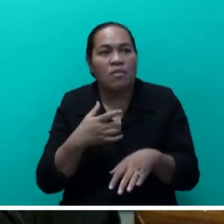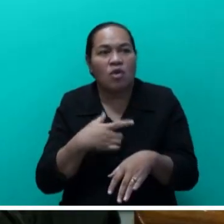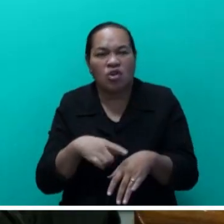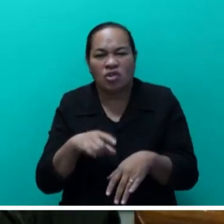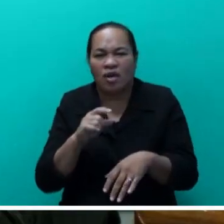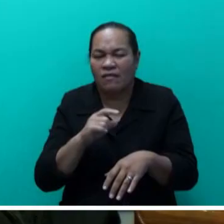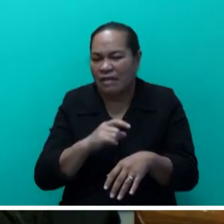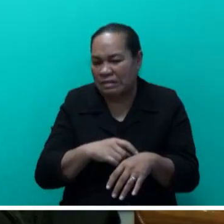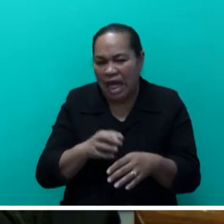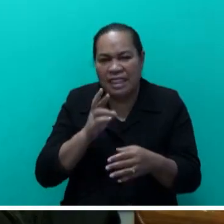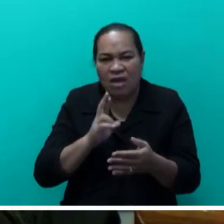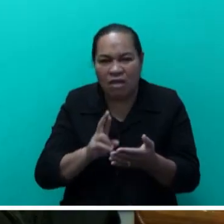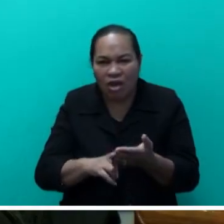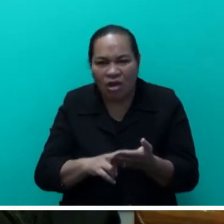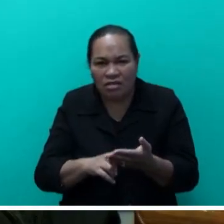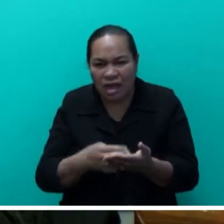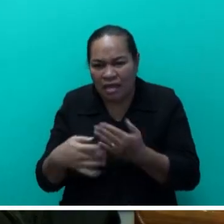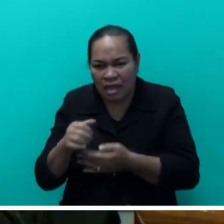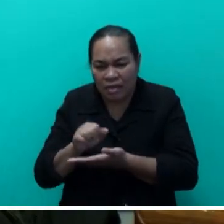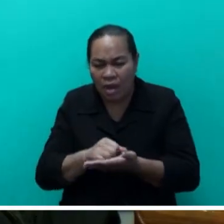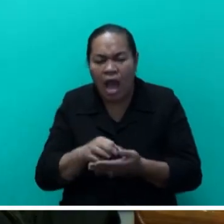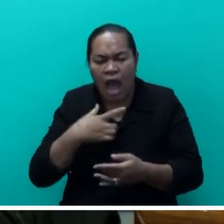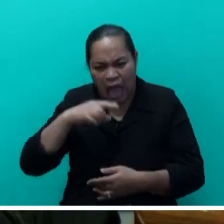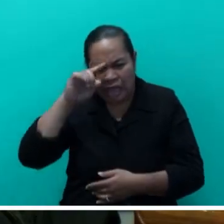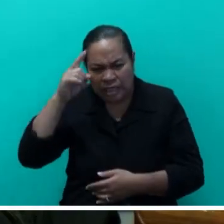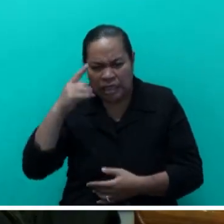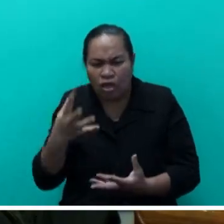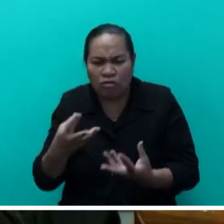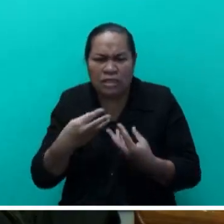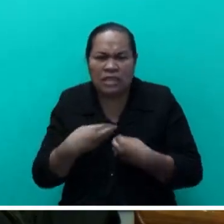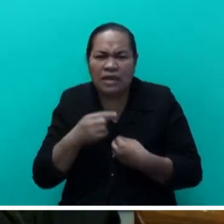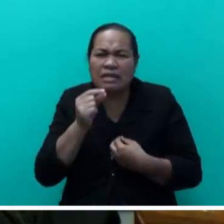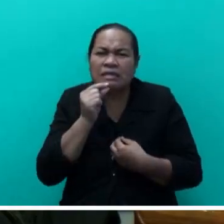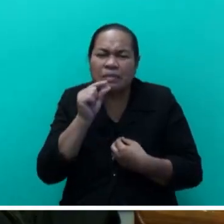records. I do understand they were only paid an annuity, a small amount.